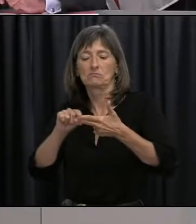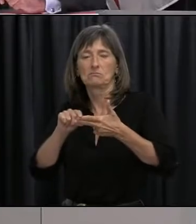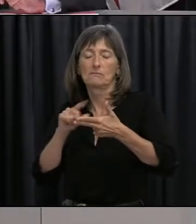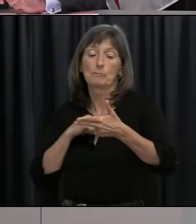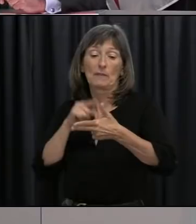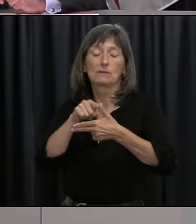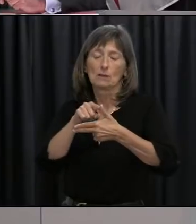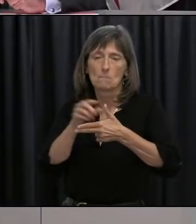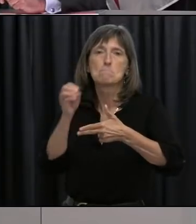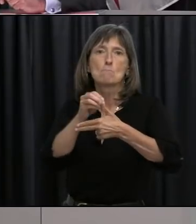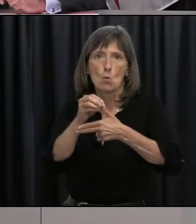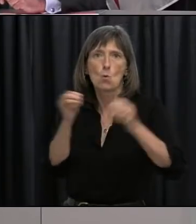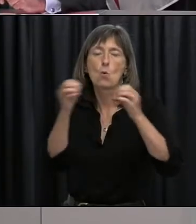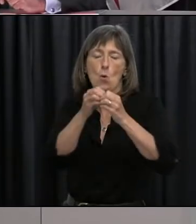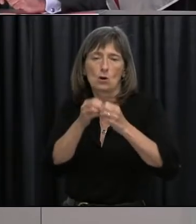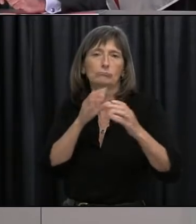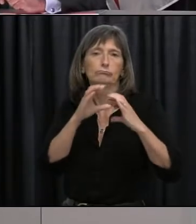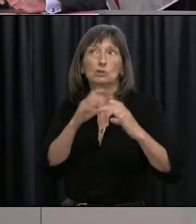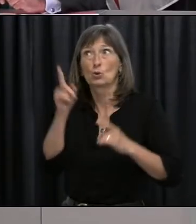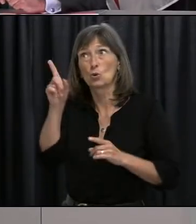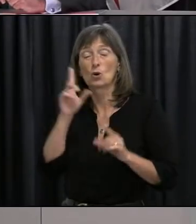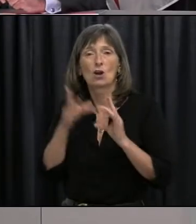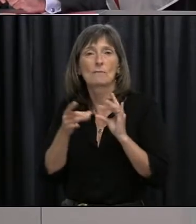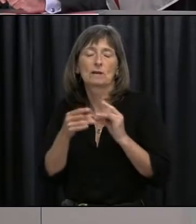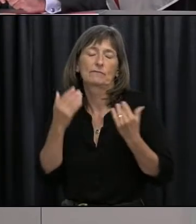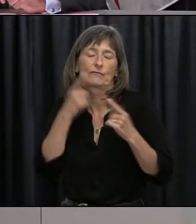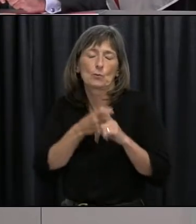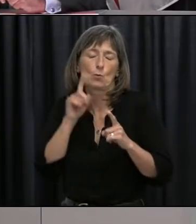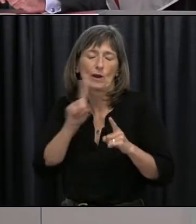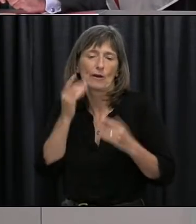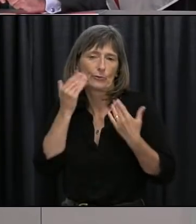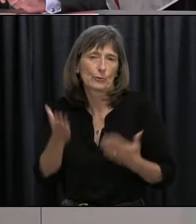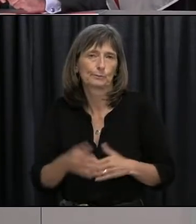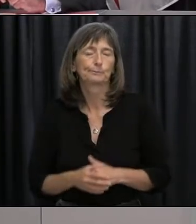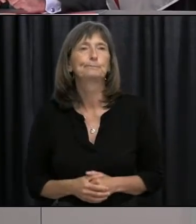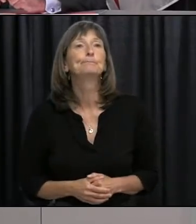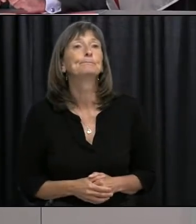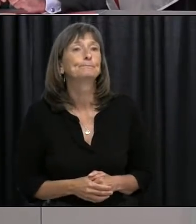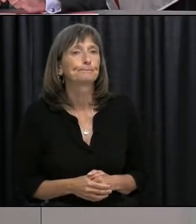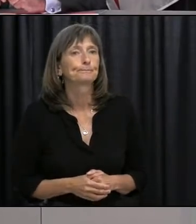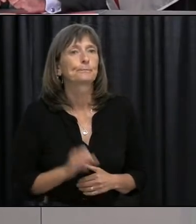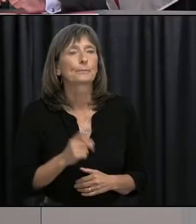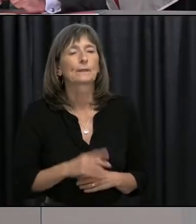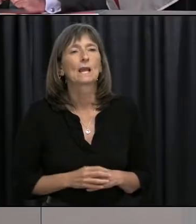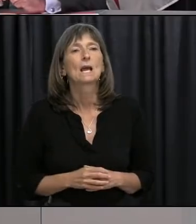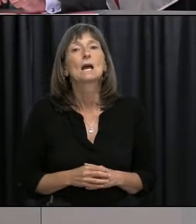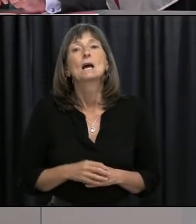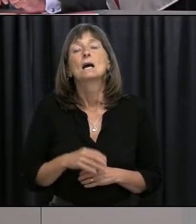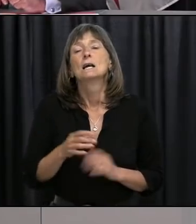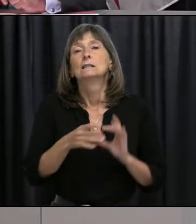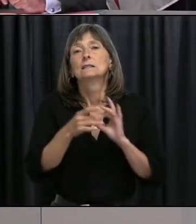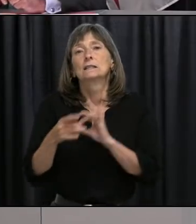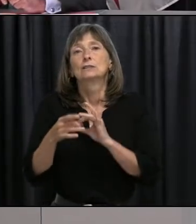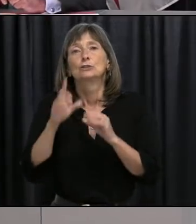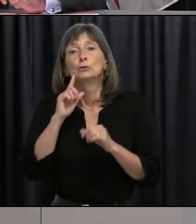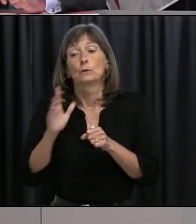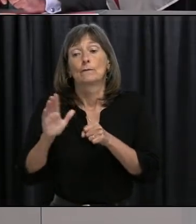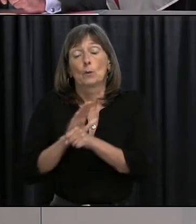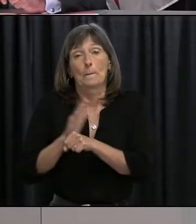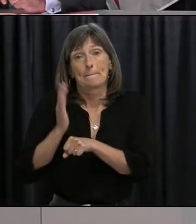Okay. And with regard to bed occupancy, which,